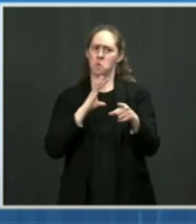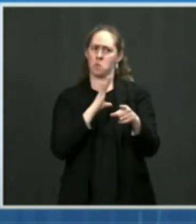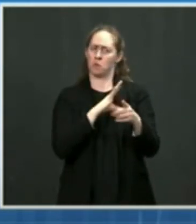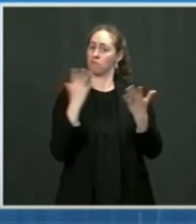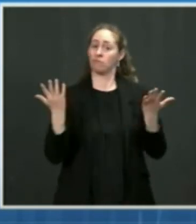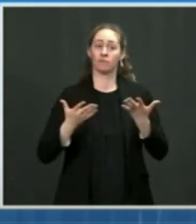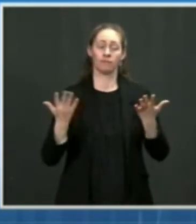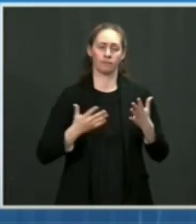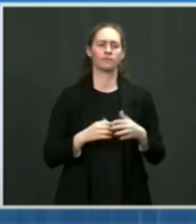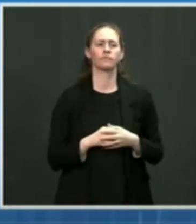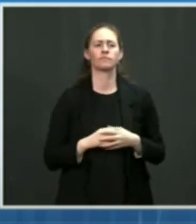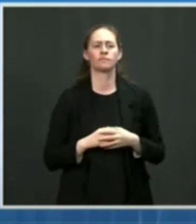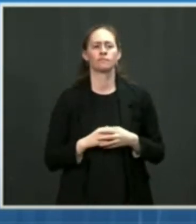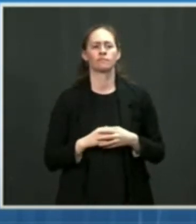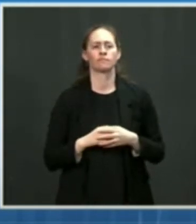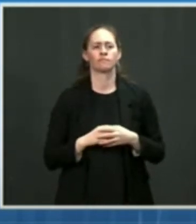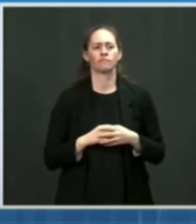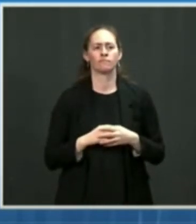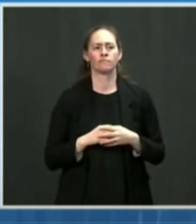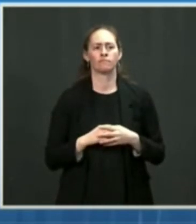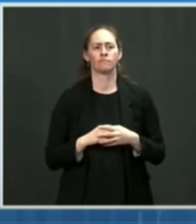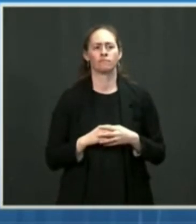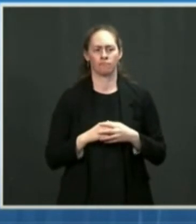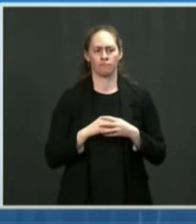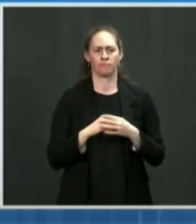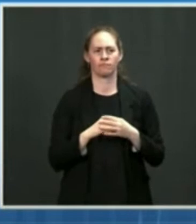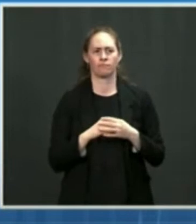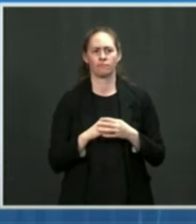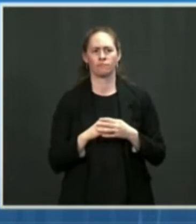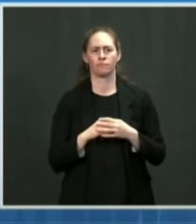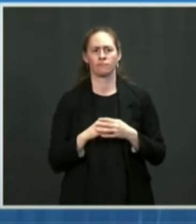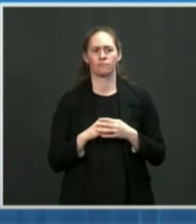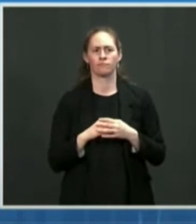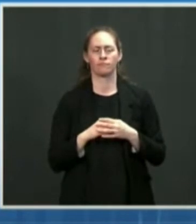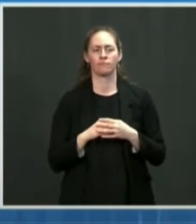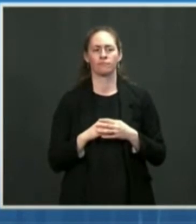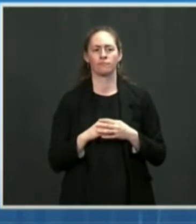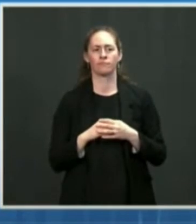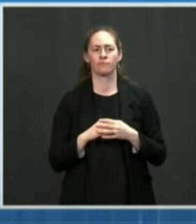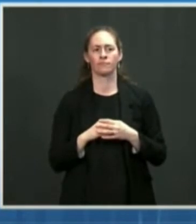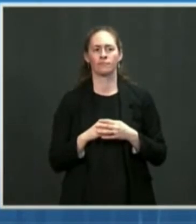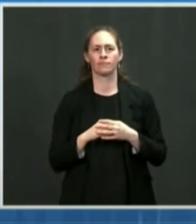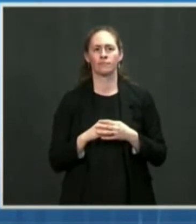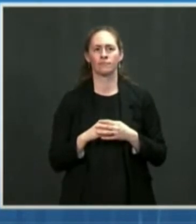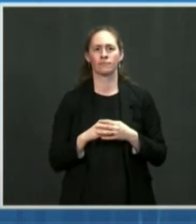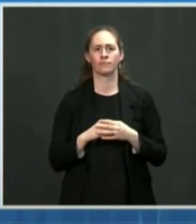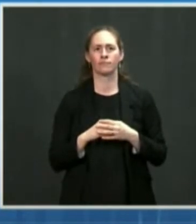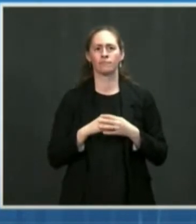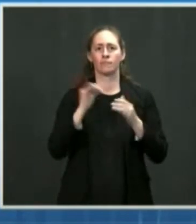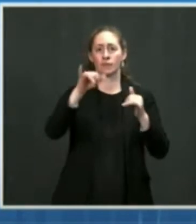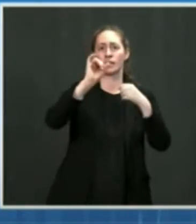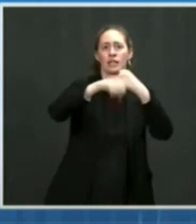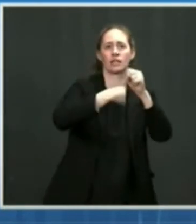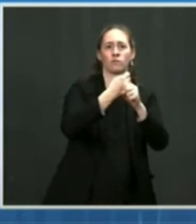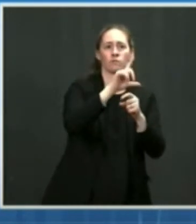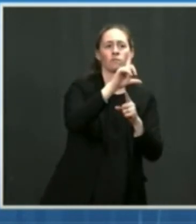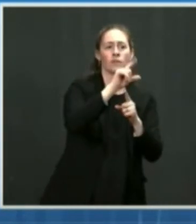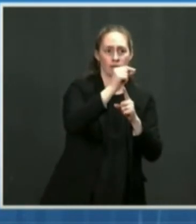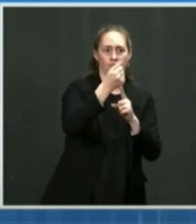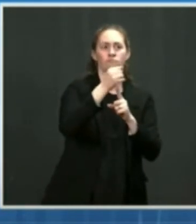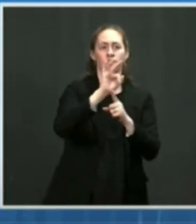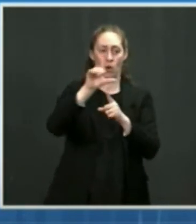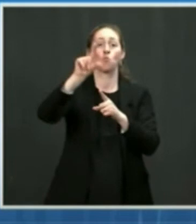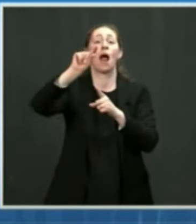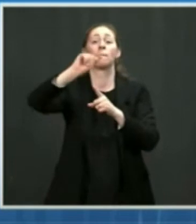2019-2020 season, despite a vaccine that was only 39% effective and only 52% of people actually